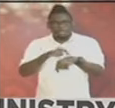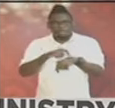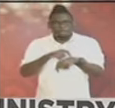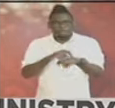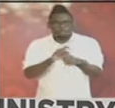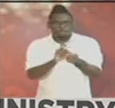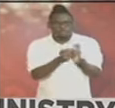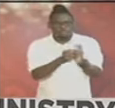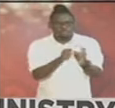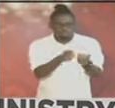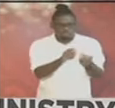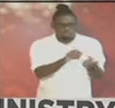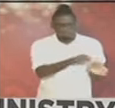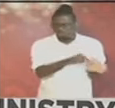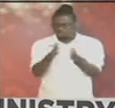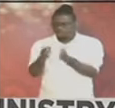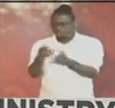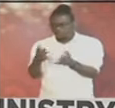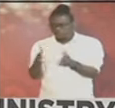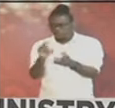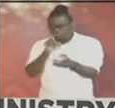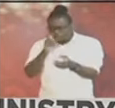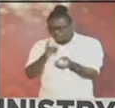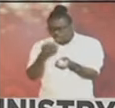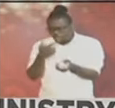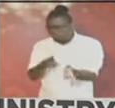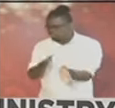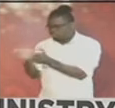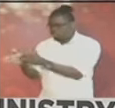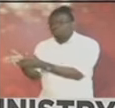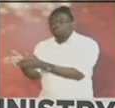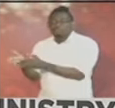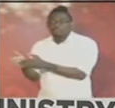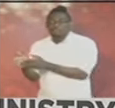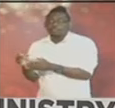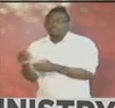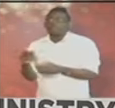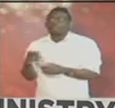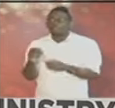eating, you should put on your face mask.